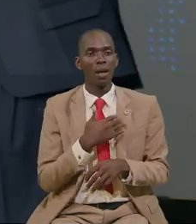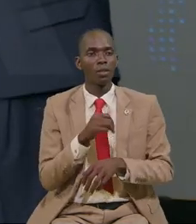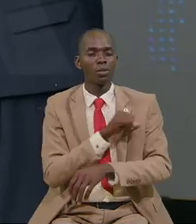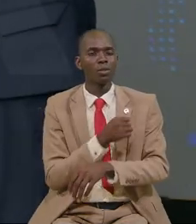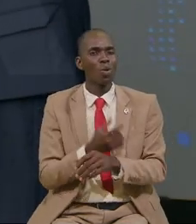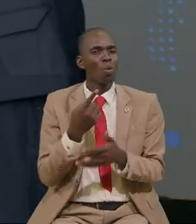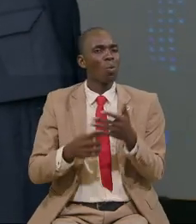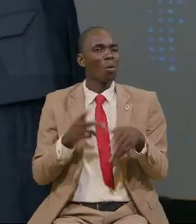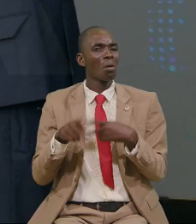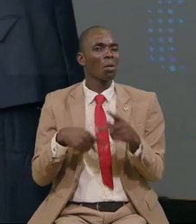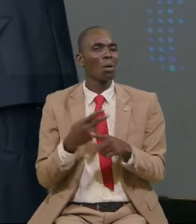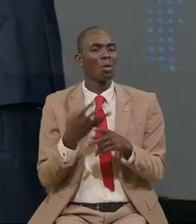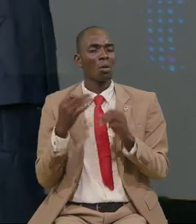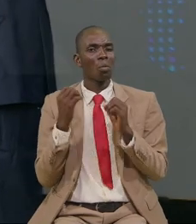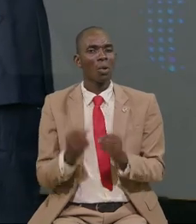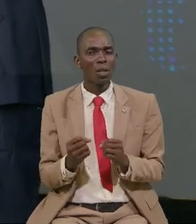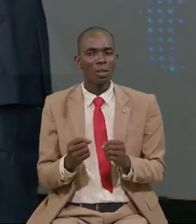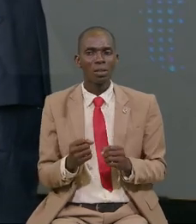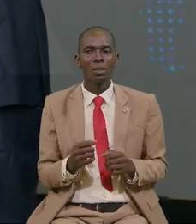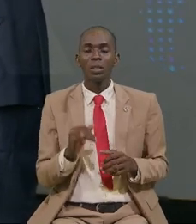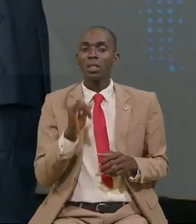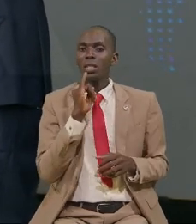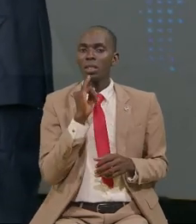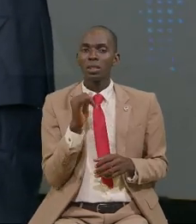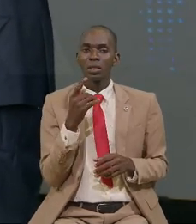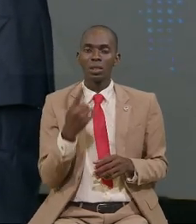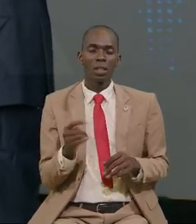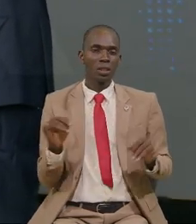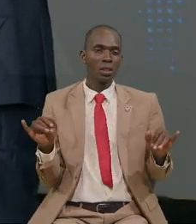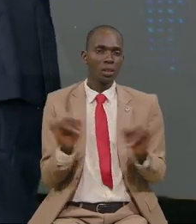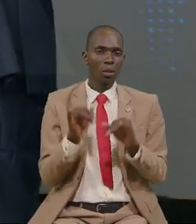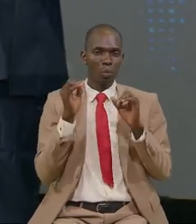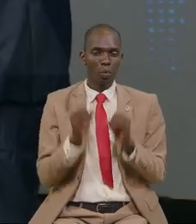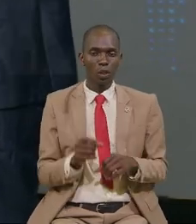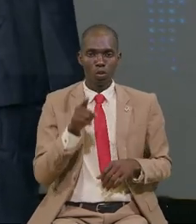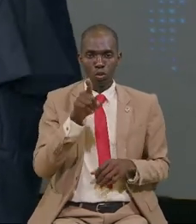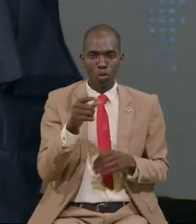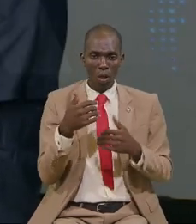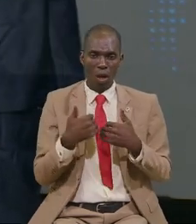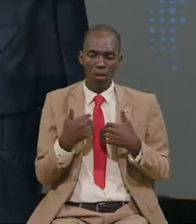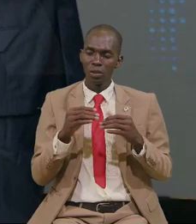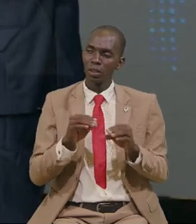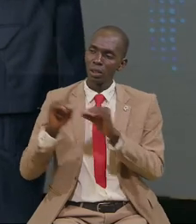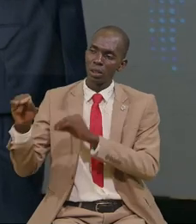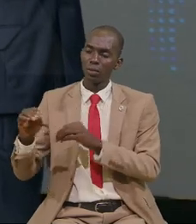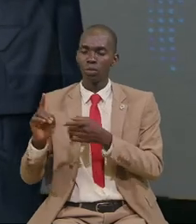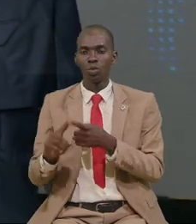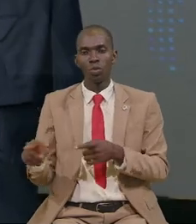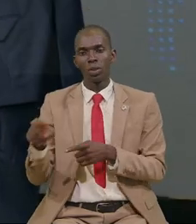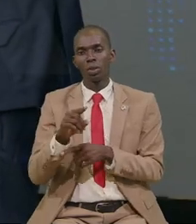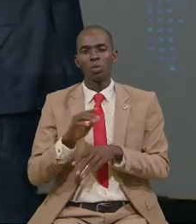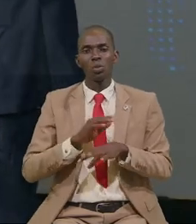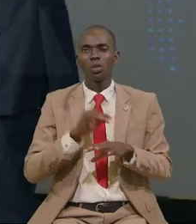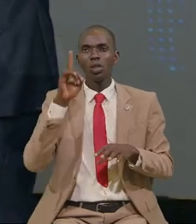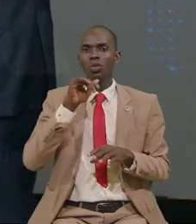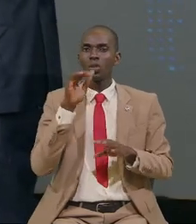power? The same power he had, he gave unto them. You couldn't give anything less than what you have,